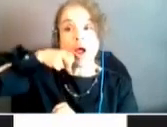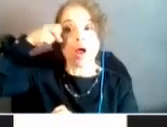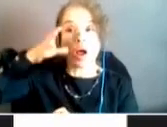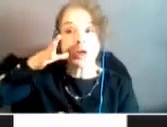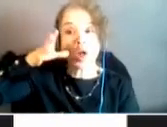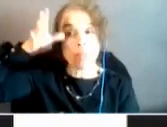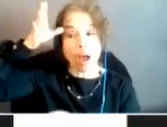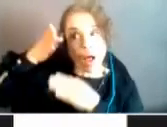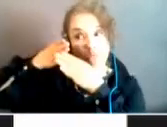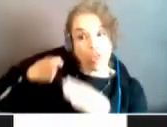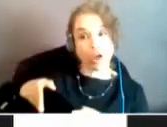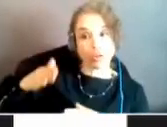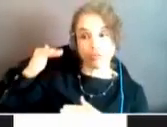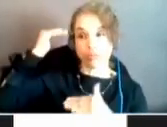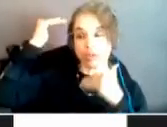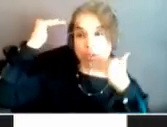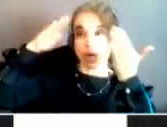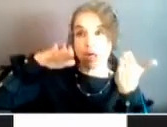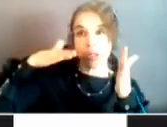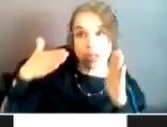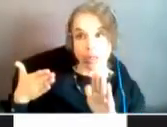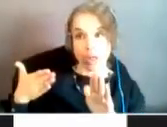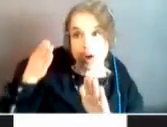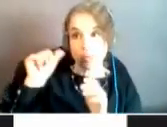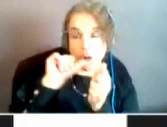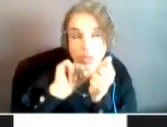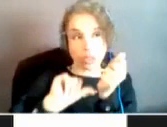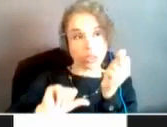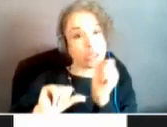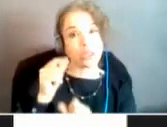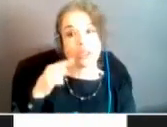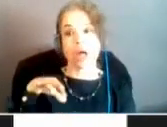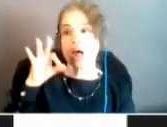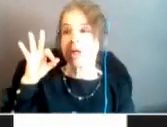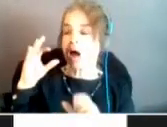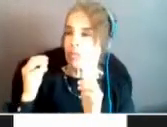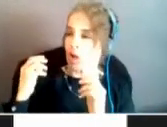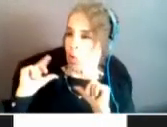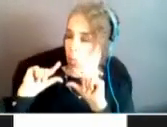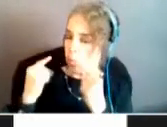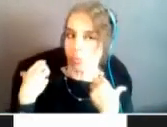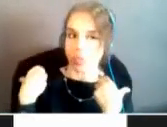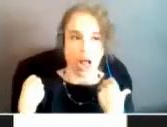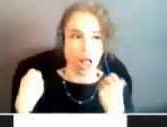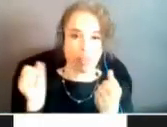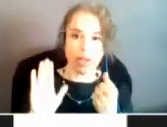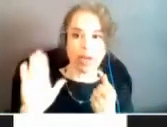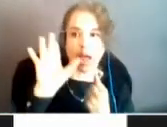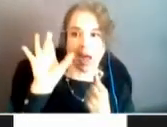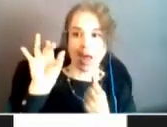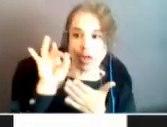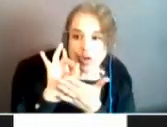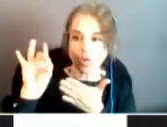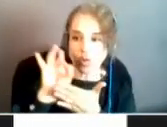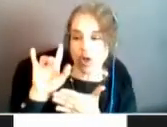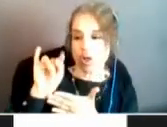who have lost adult children to death by suicide." And she said, "I find that group very helpful. I went through your 8-week